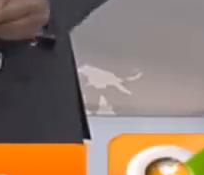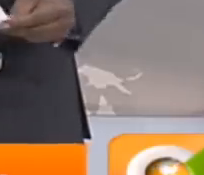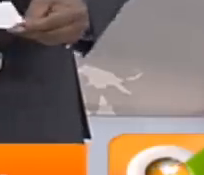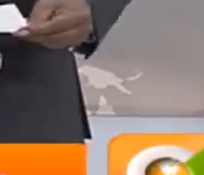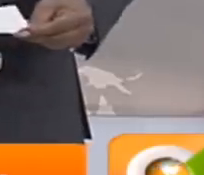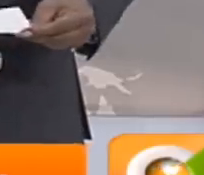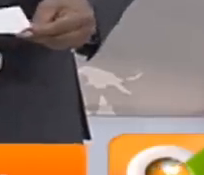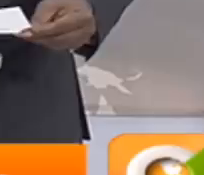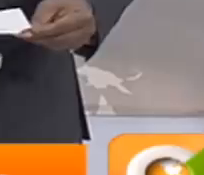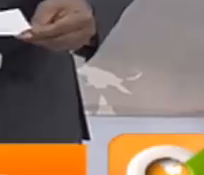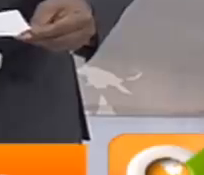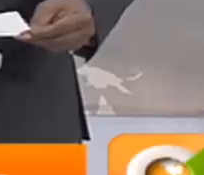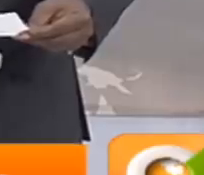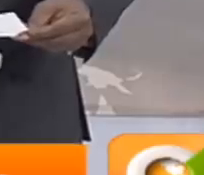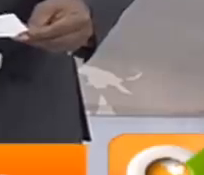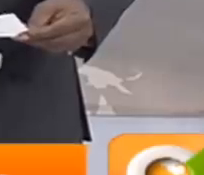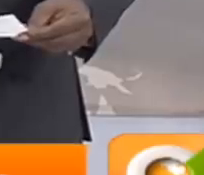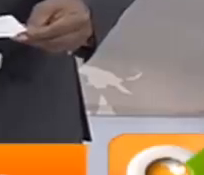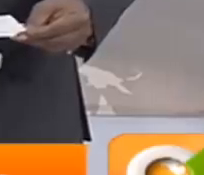legal procedures and